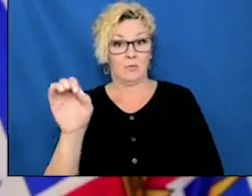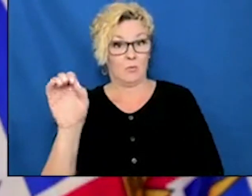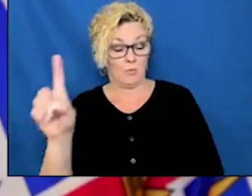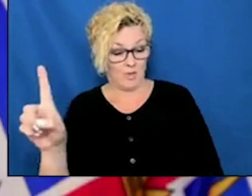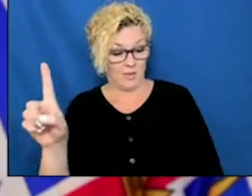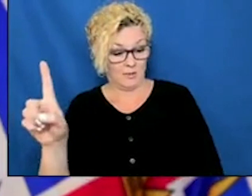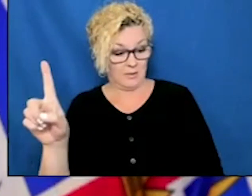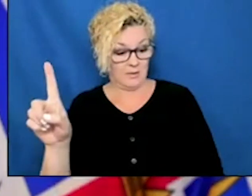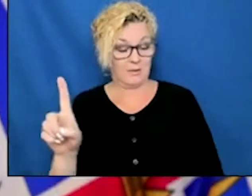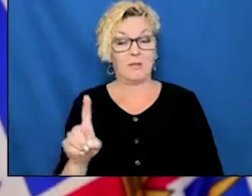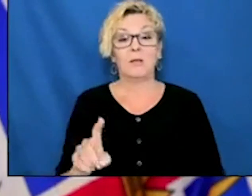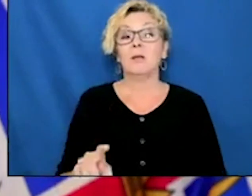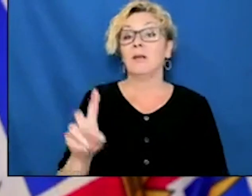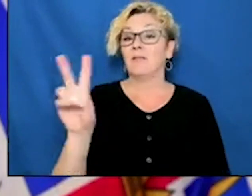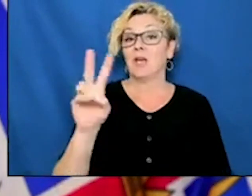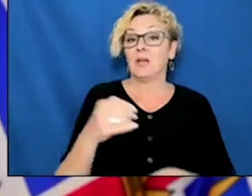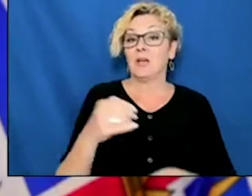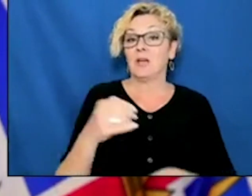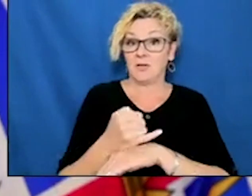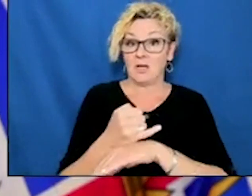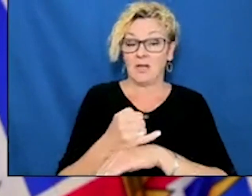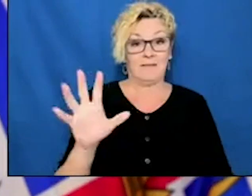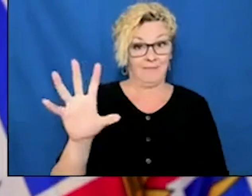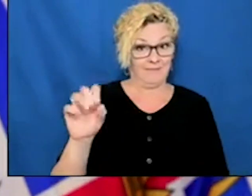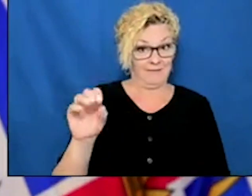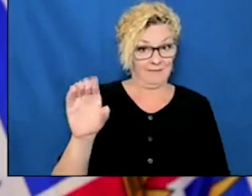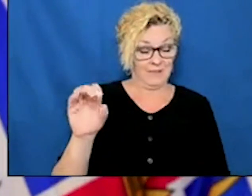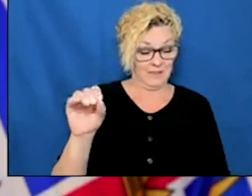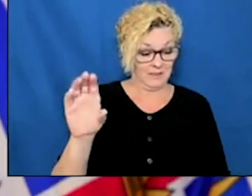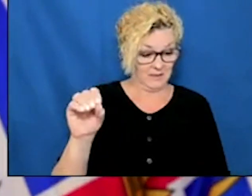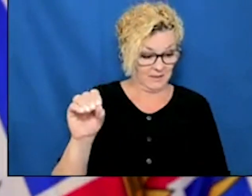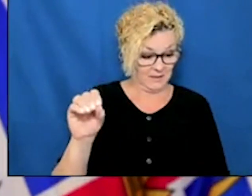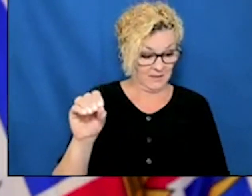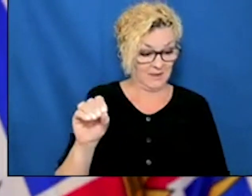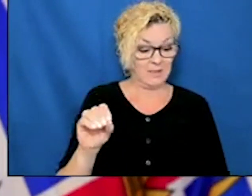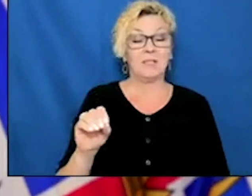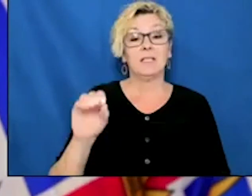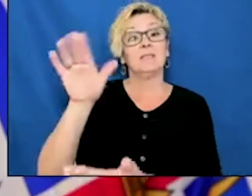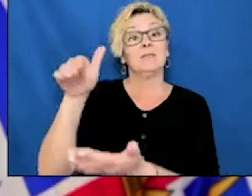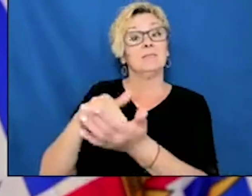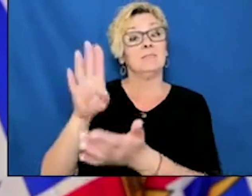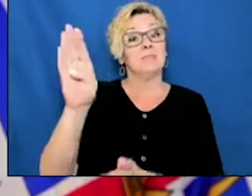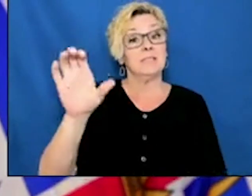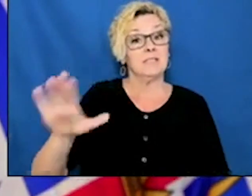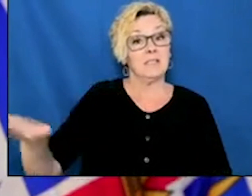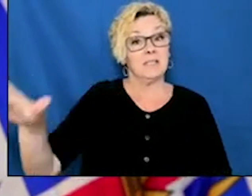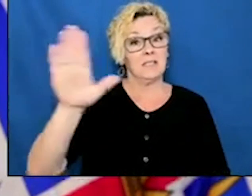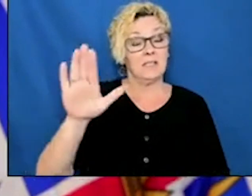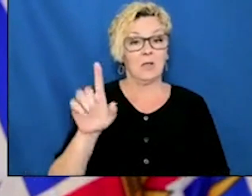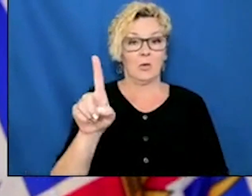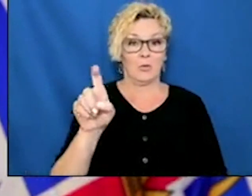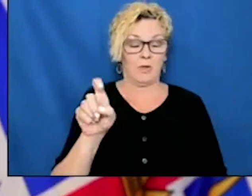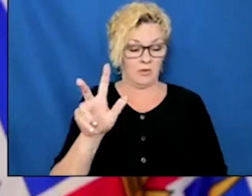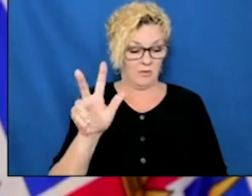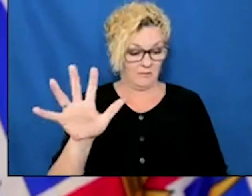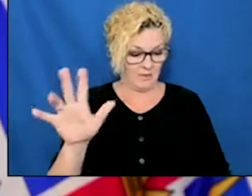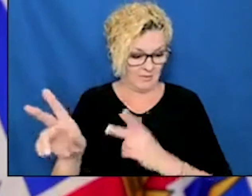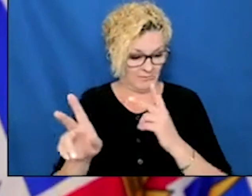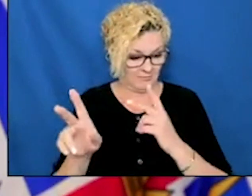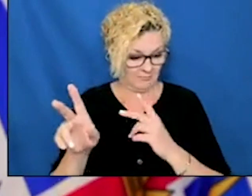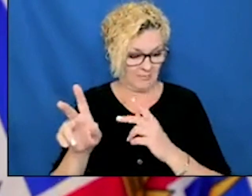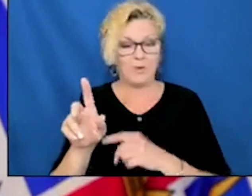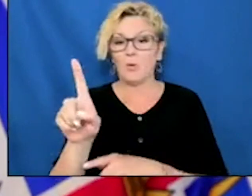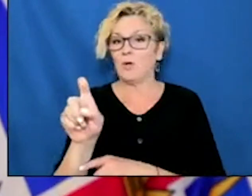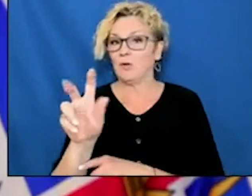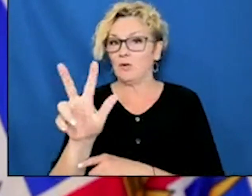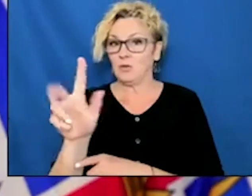Health, 131 people are in Interior Health, and 52 are people in the Northern Health Unit. We now